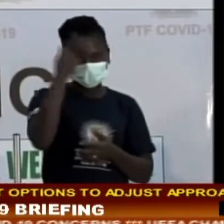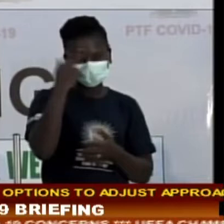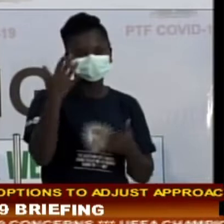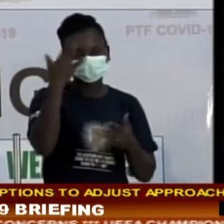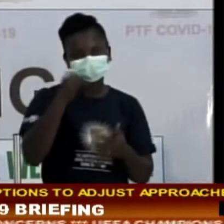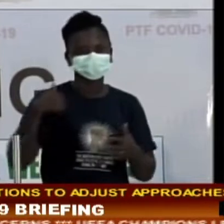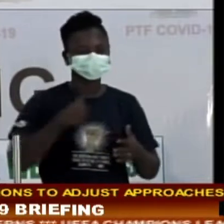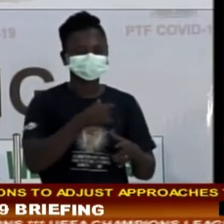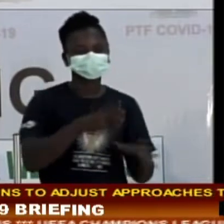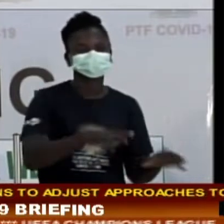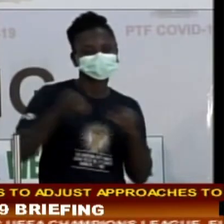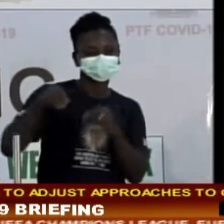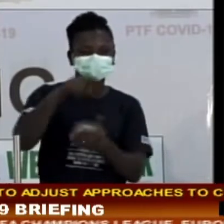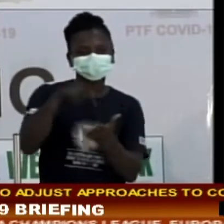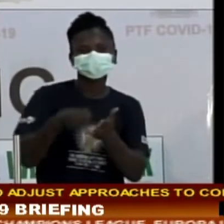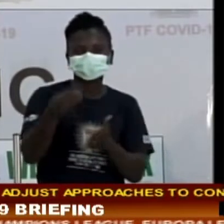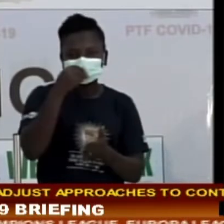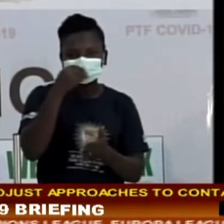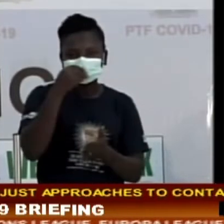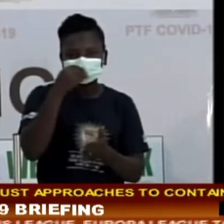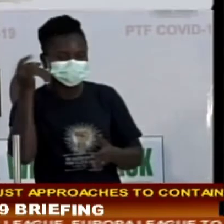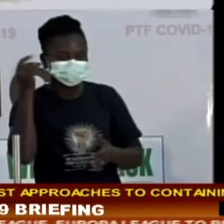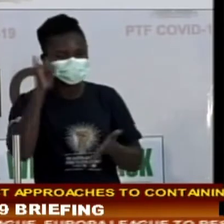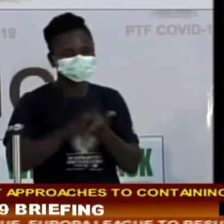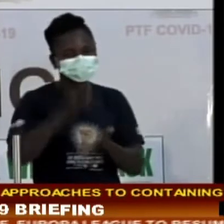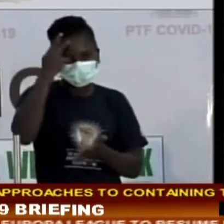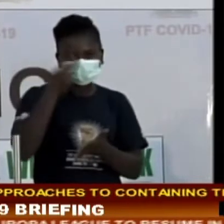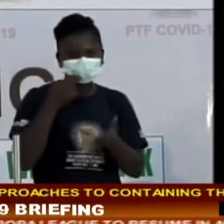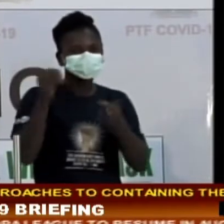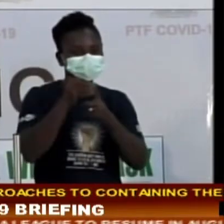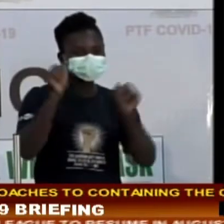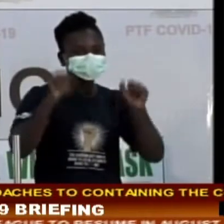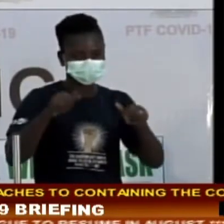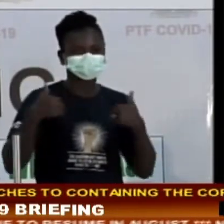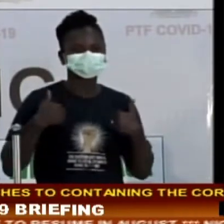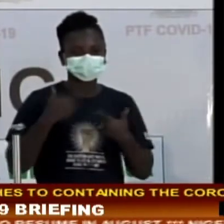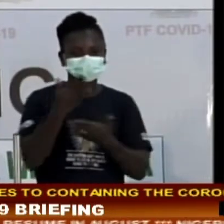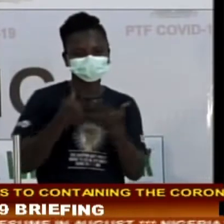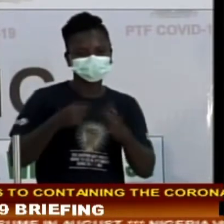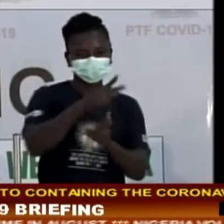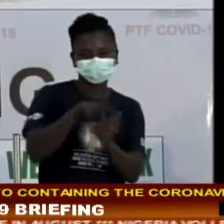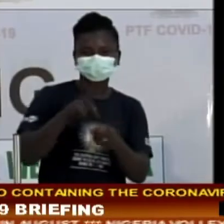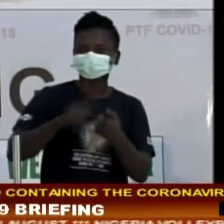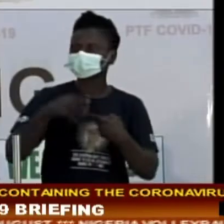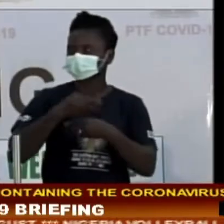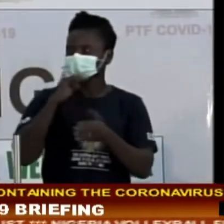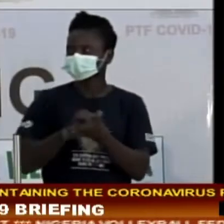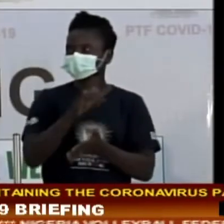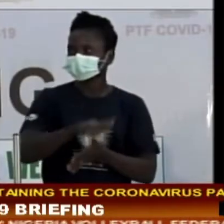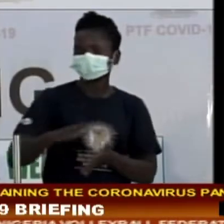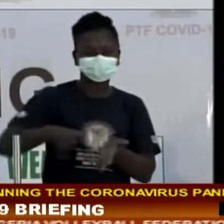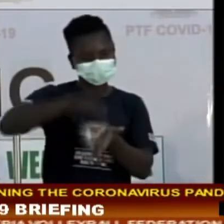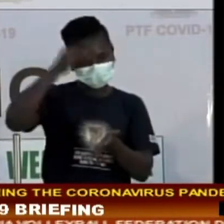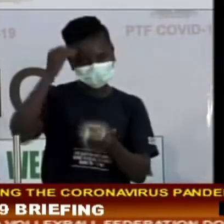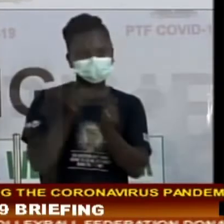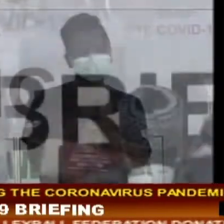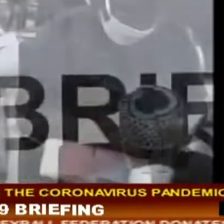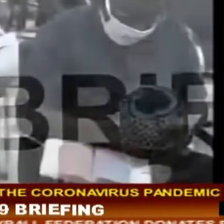can have also some participation in making sure that the children learn with what we are learning thank